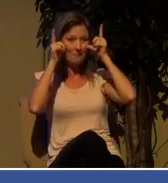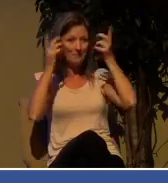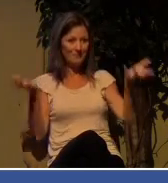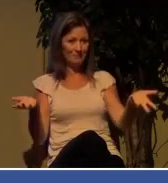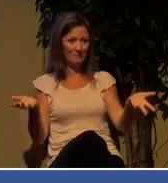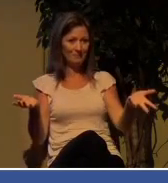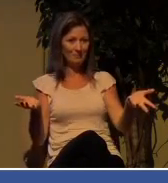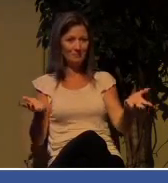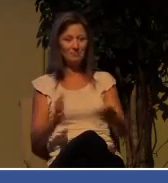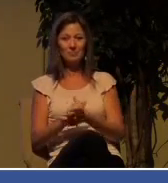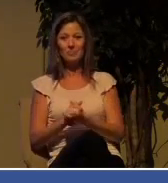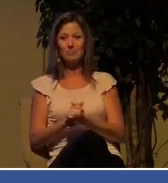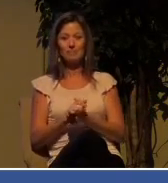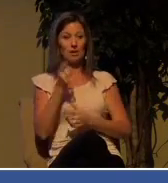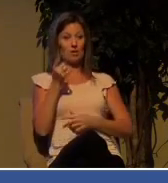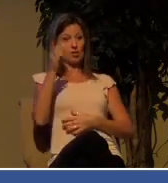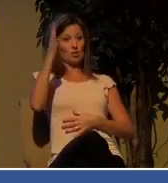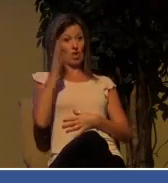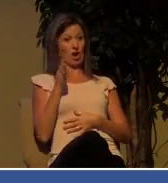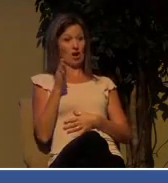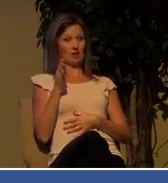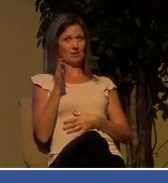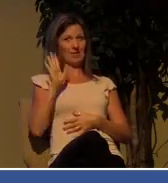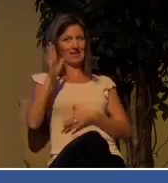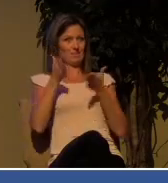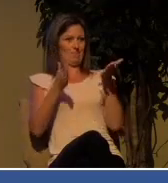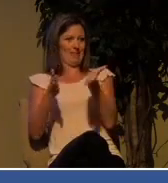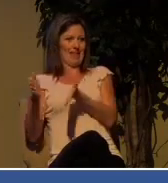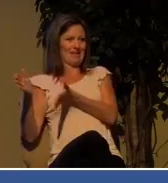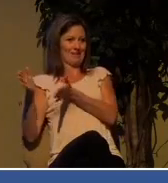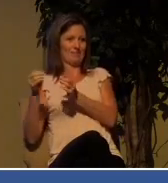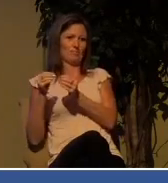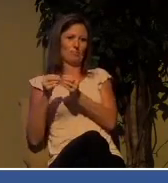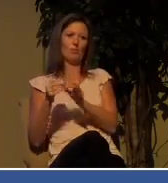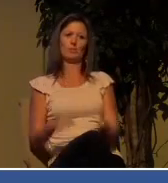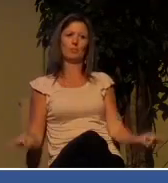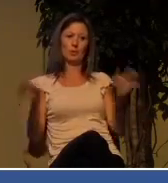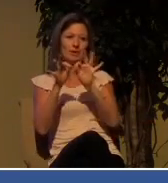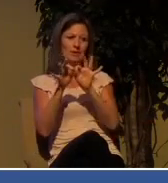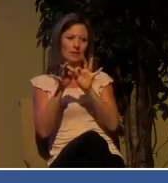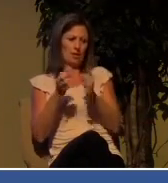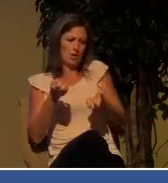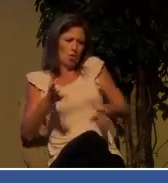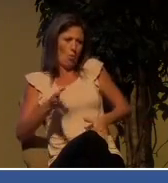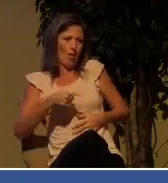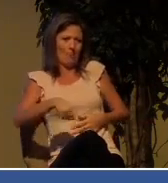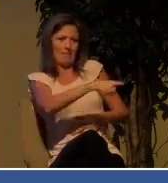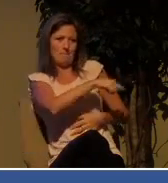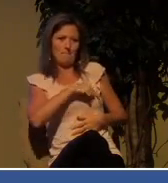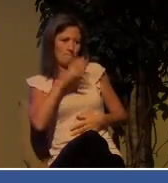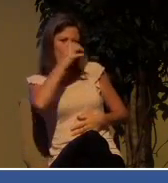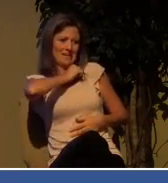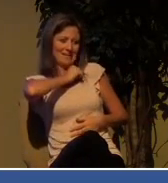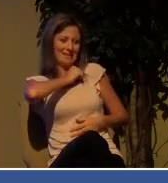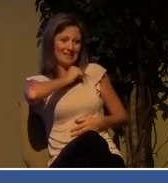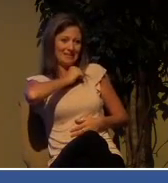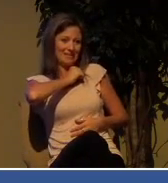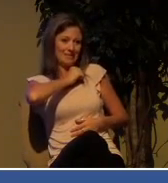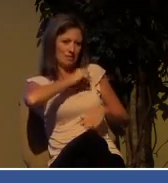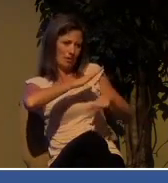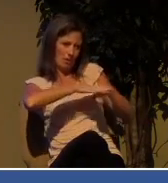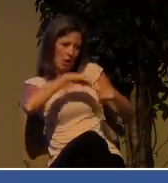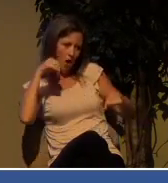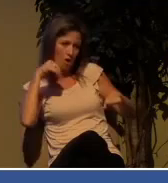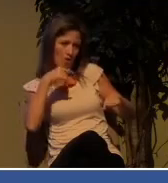was about to do was vastly more significant, and Jesus didn't want the people to miss out on what God's plans were, so he told them to